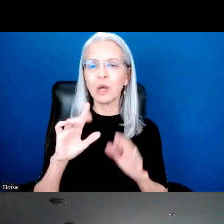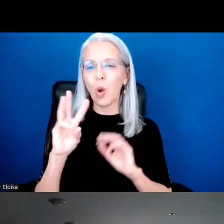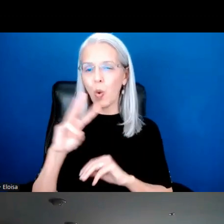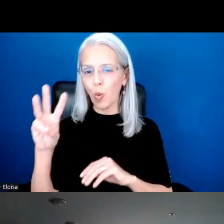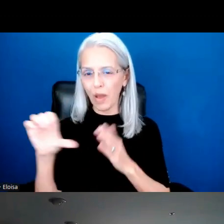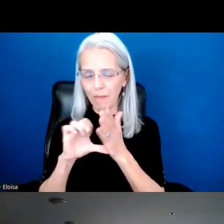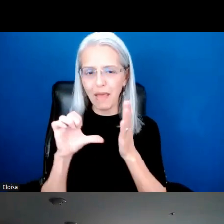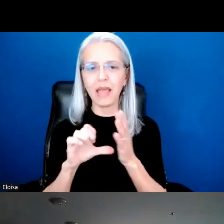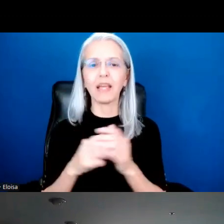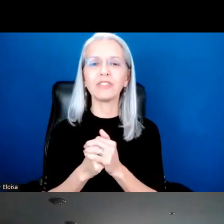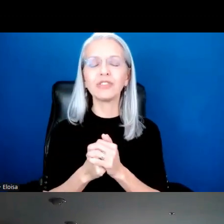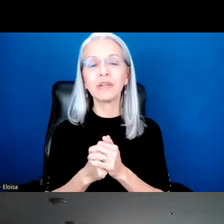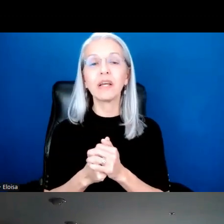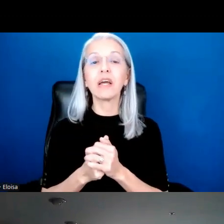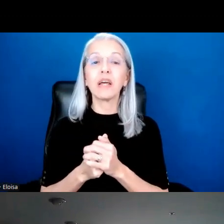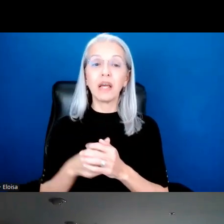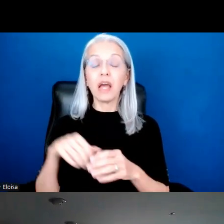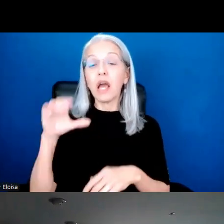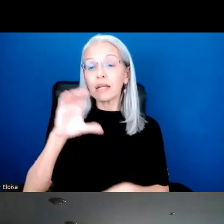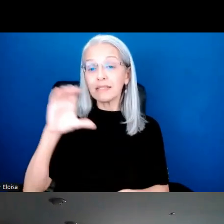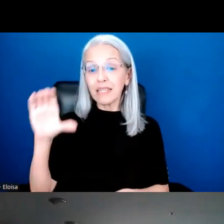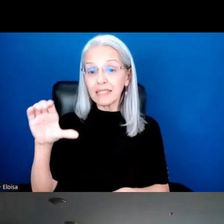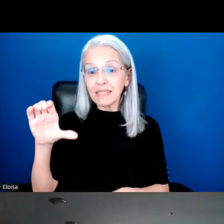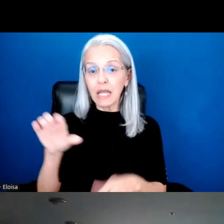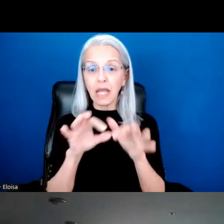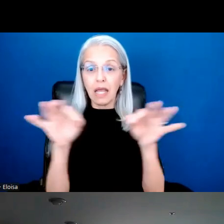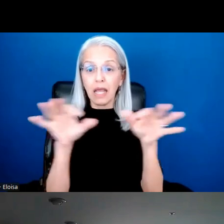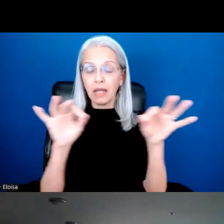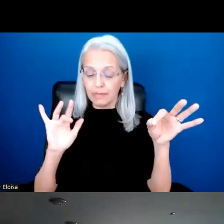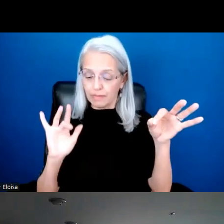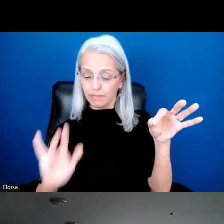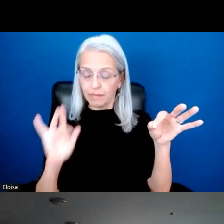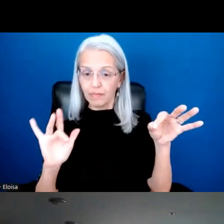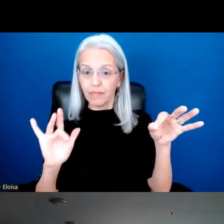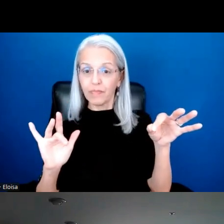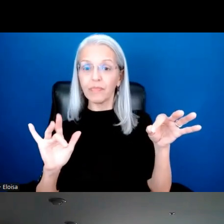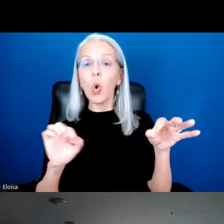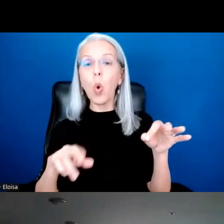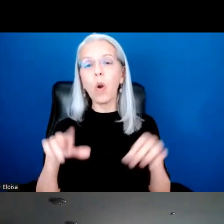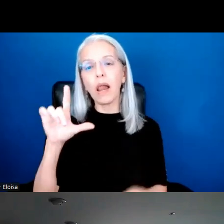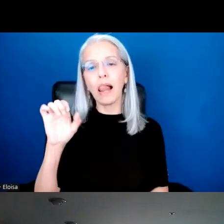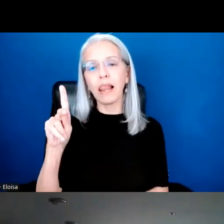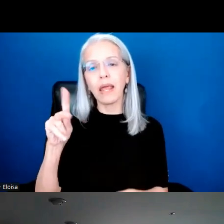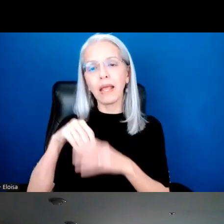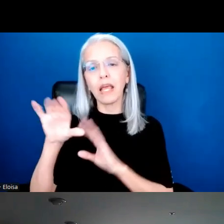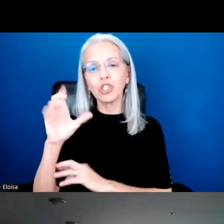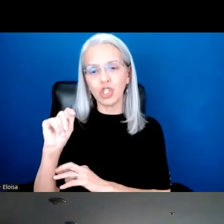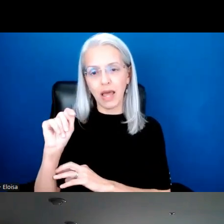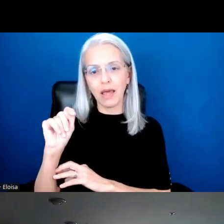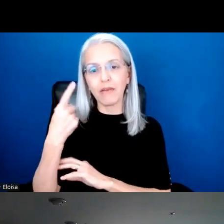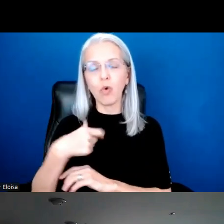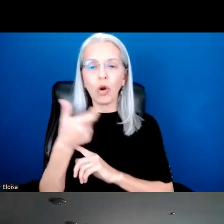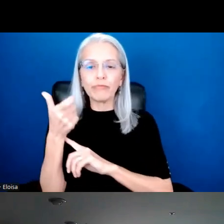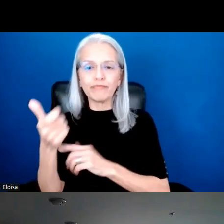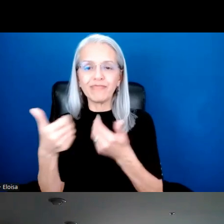can be viewed by clicking the CC at the bottom of your screen or clicking the link in the chat pod to view in a